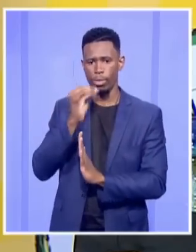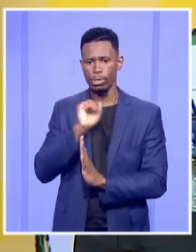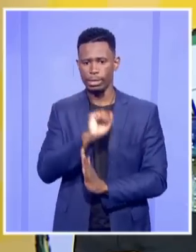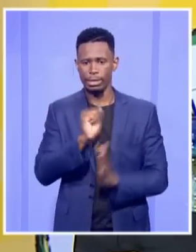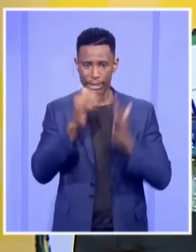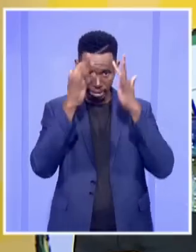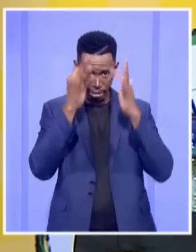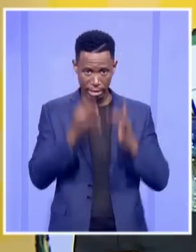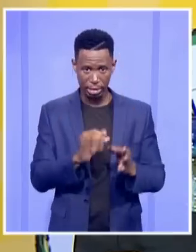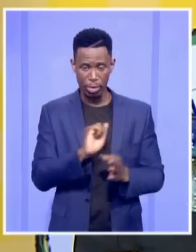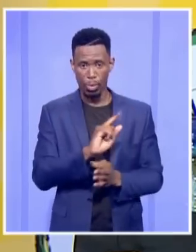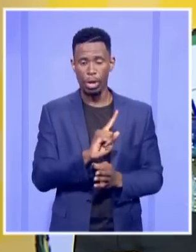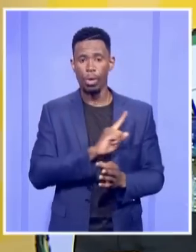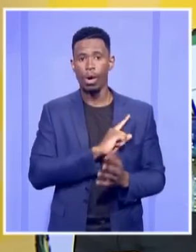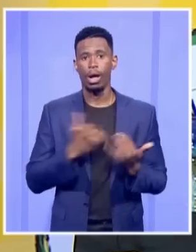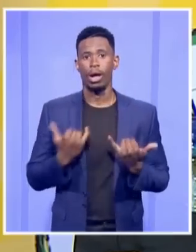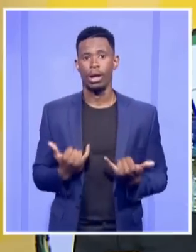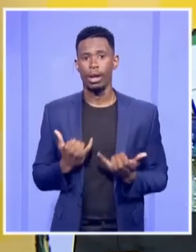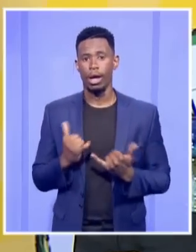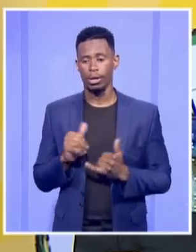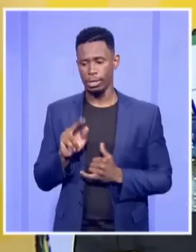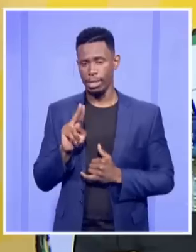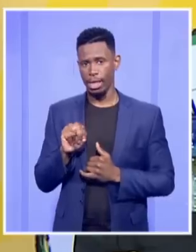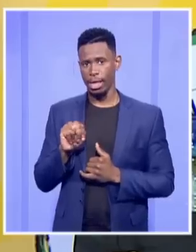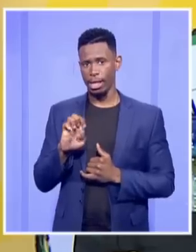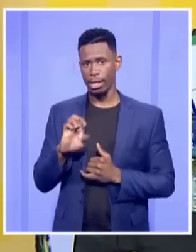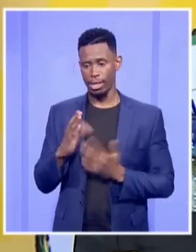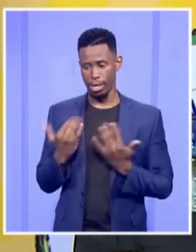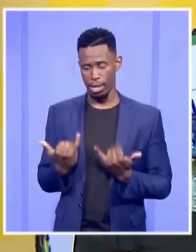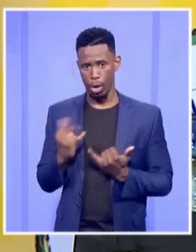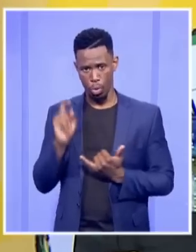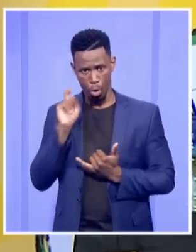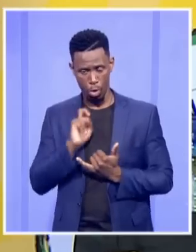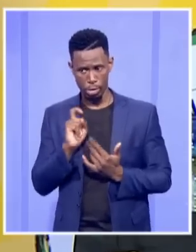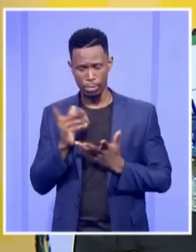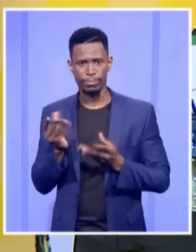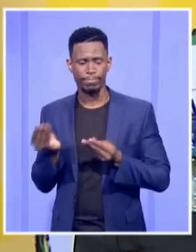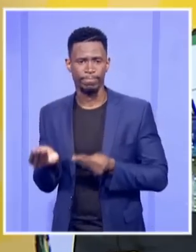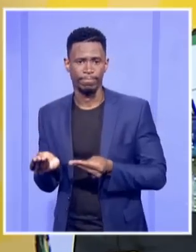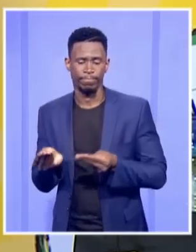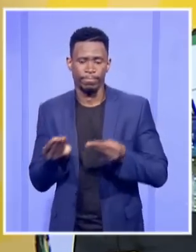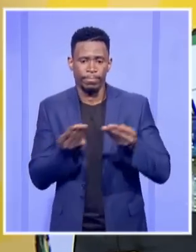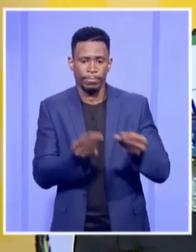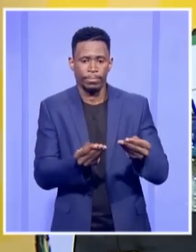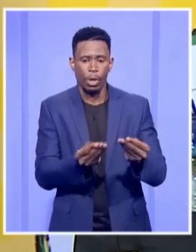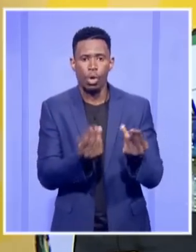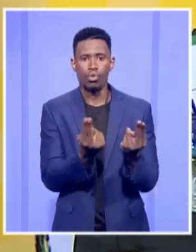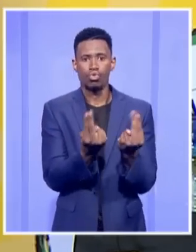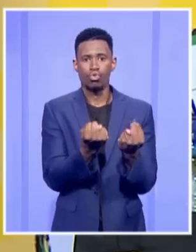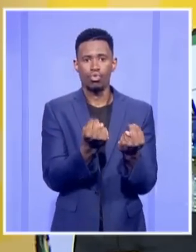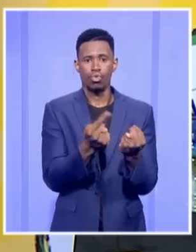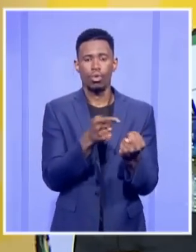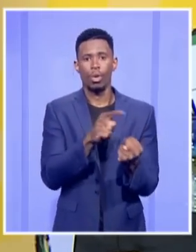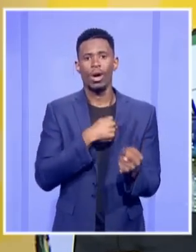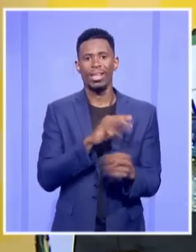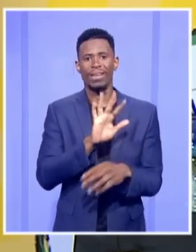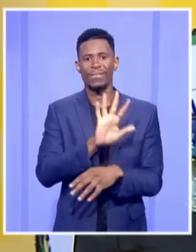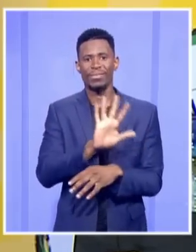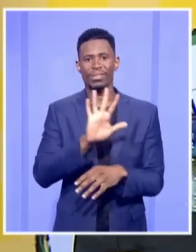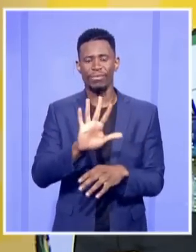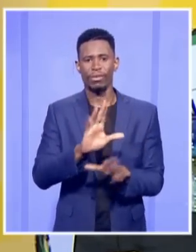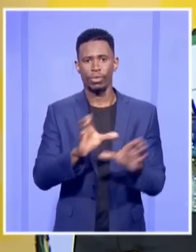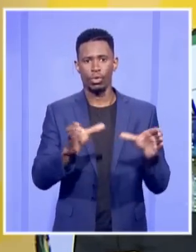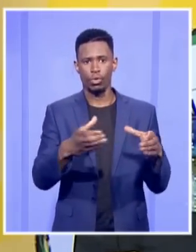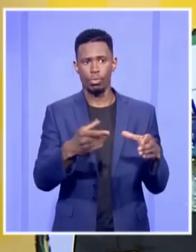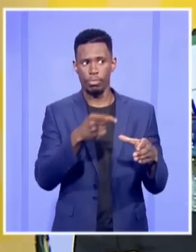As we hand over this National Executive Committee to the incoming leadership, the 55th National Executive Committee, which is expected to be